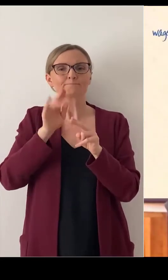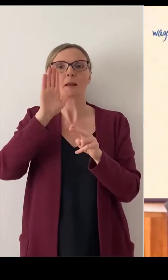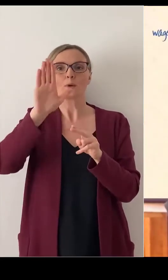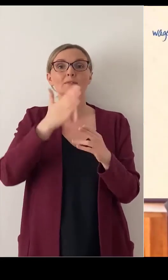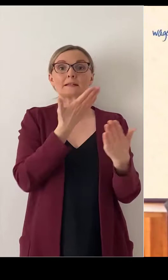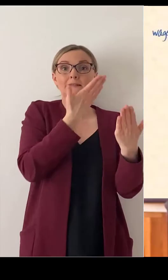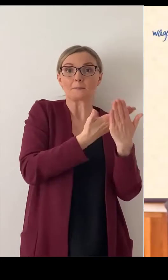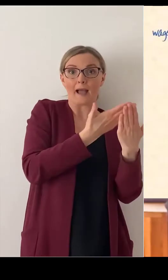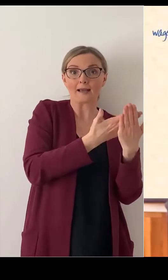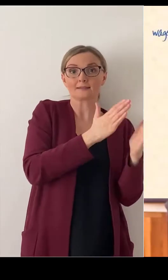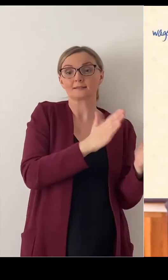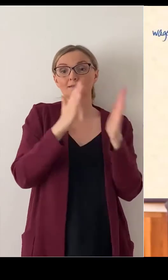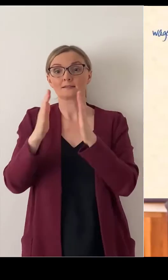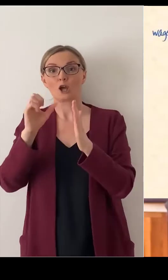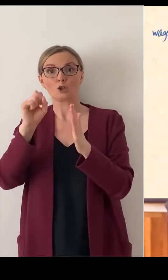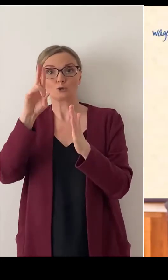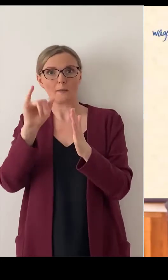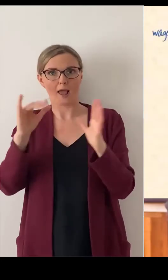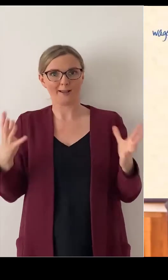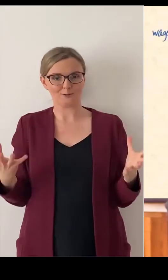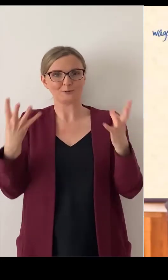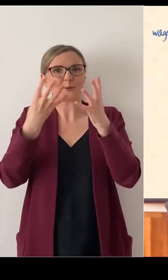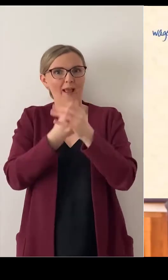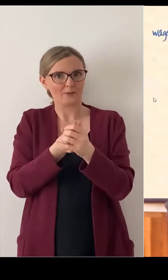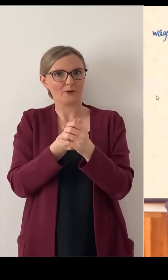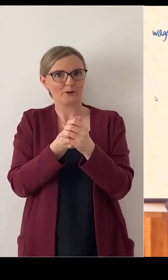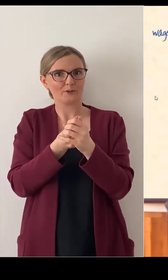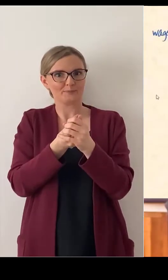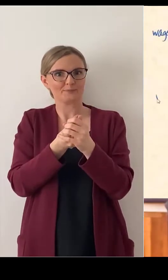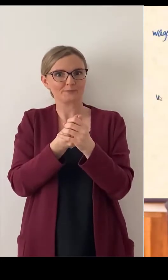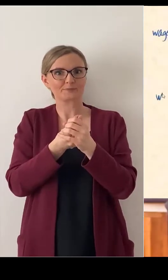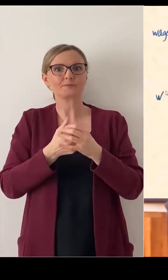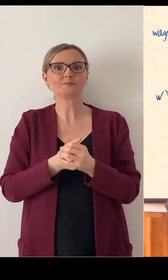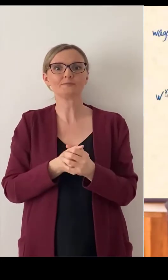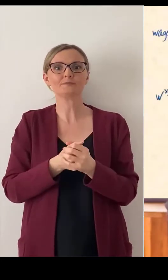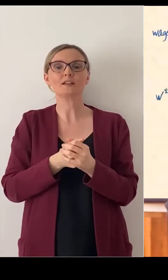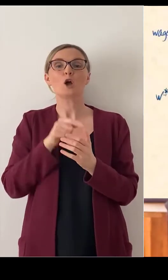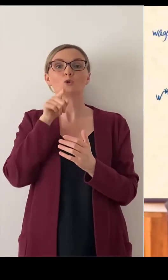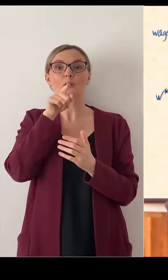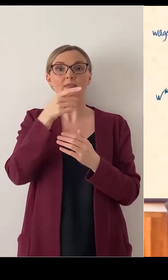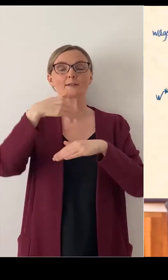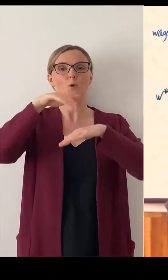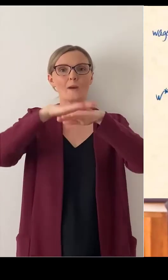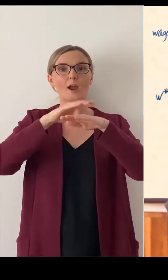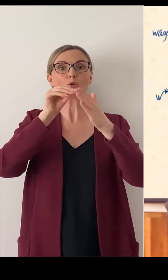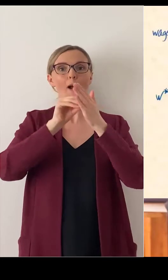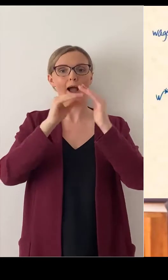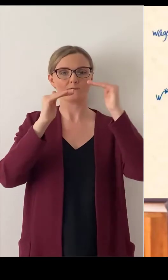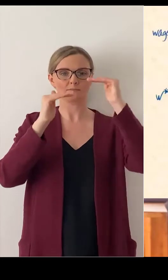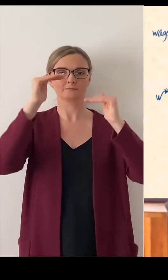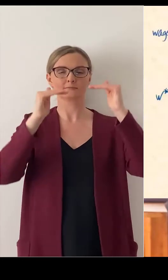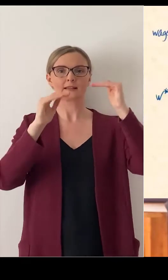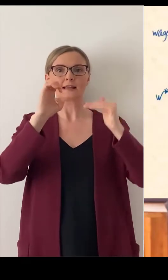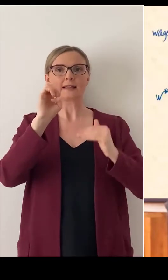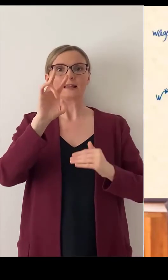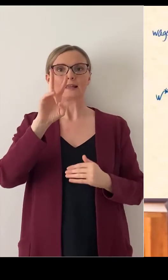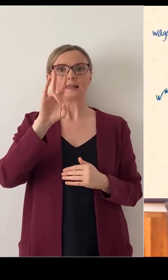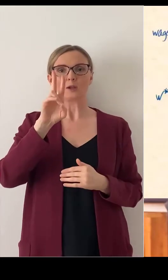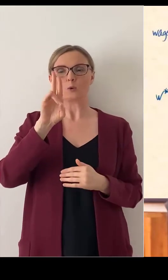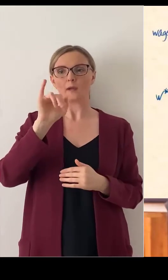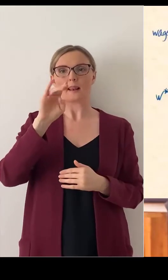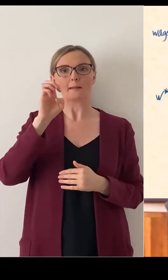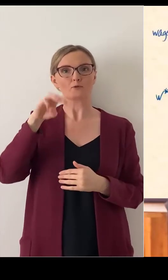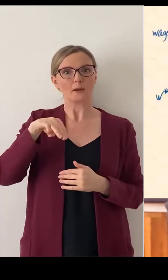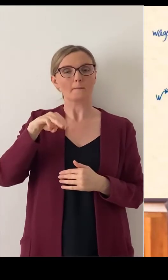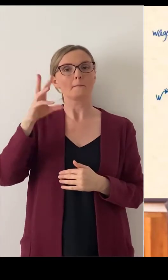together. And here is the magical point where we have the equilibrium wage rate. At this equilibrium